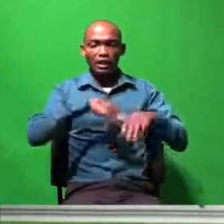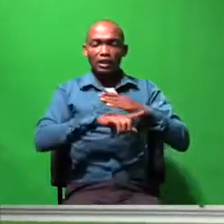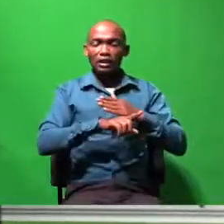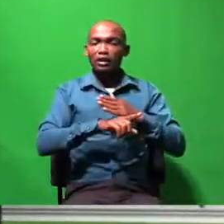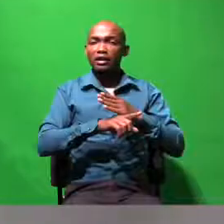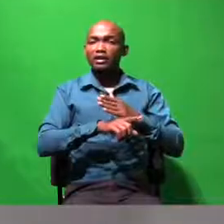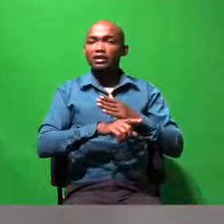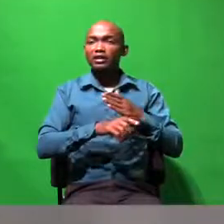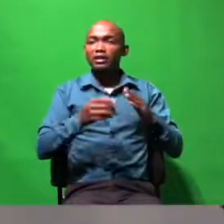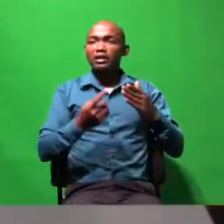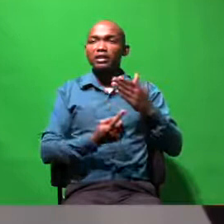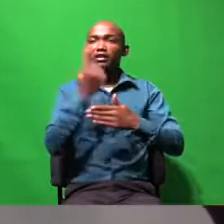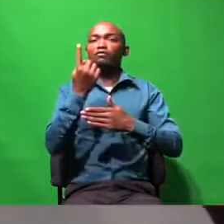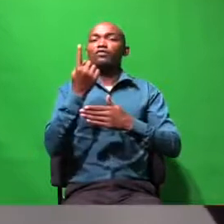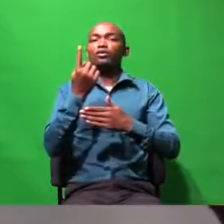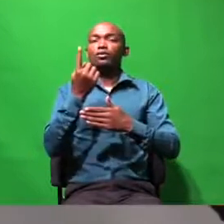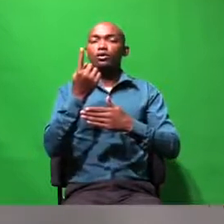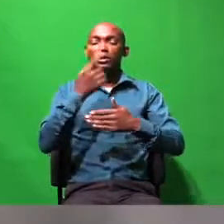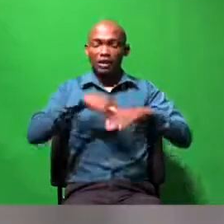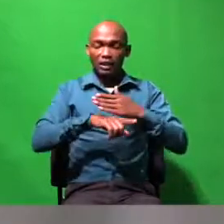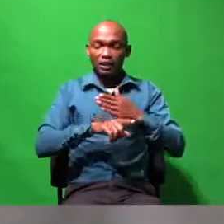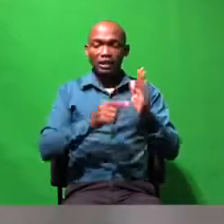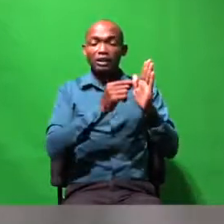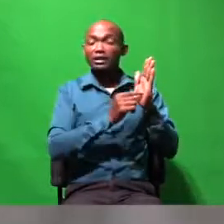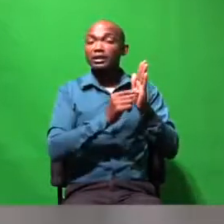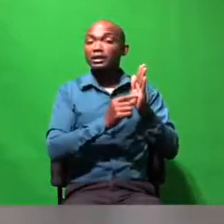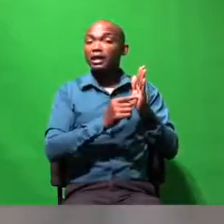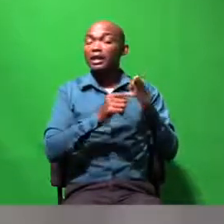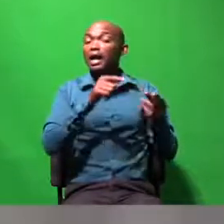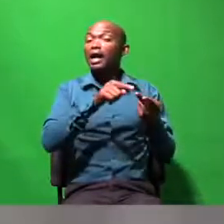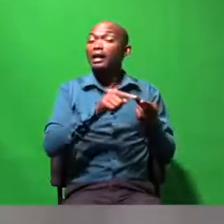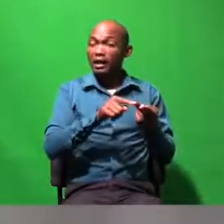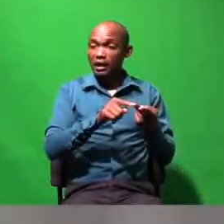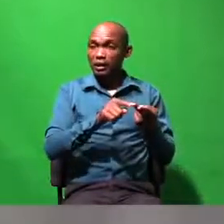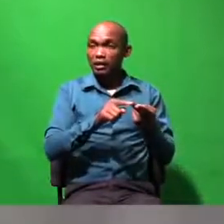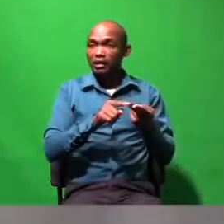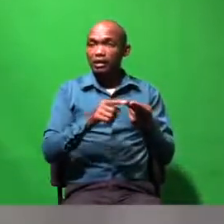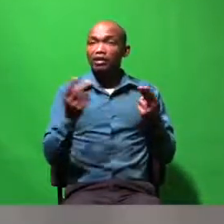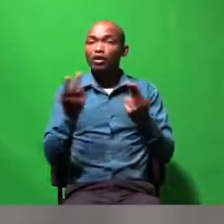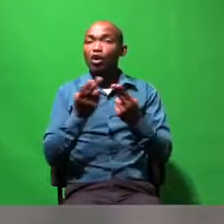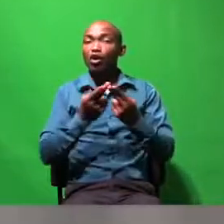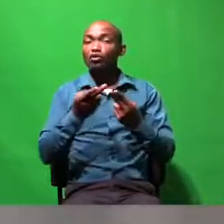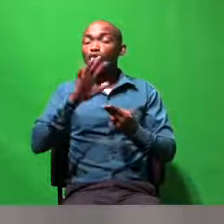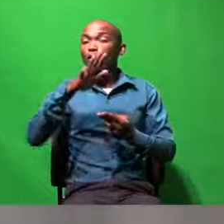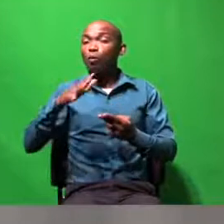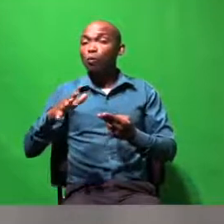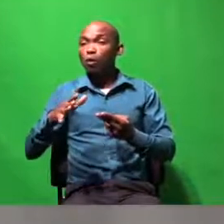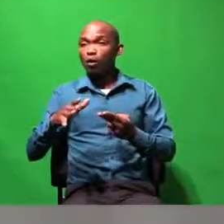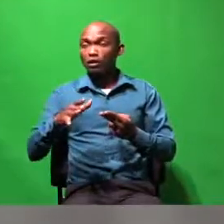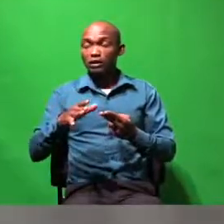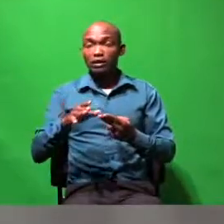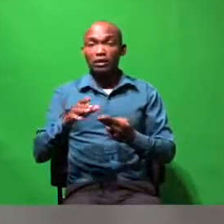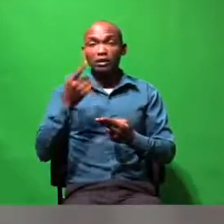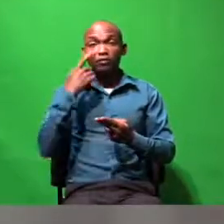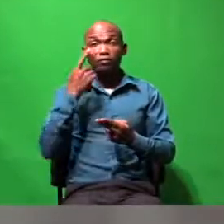diffuse to the tissue cell again. As well, solvent, a good example, water also are found in